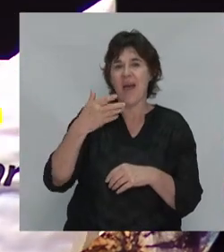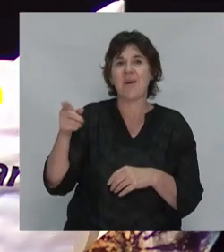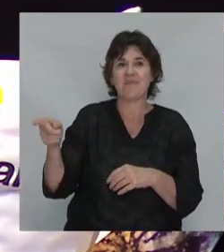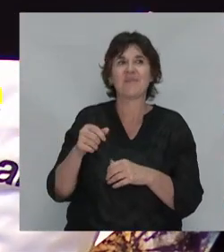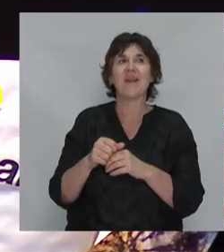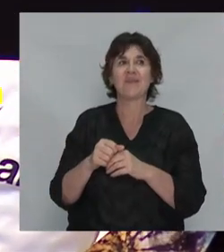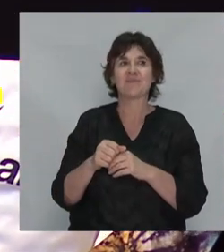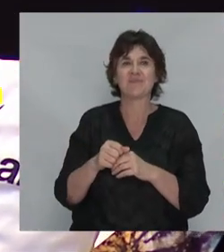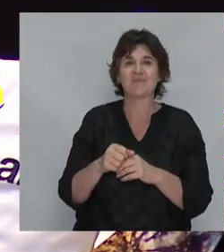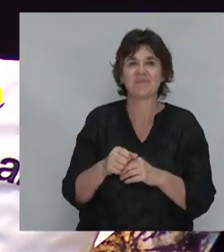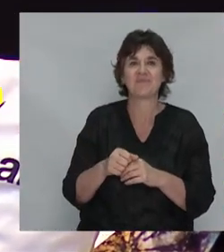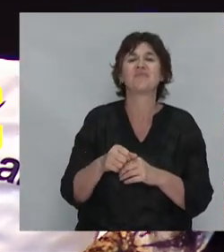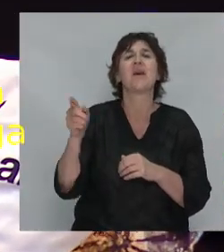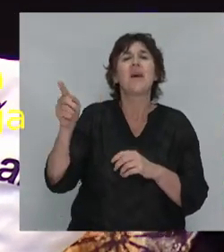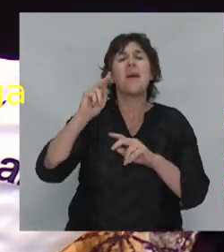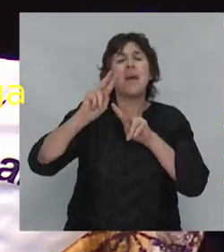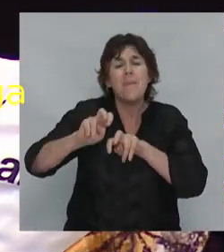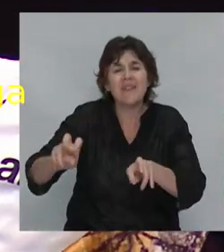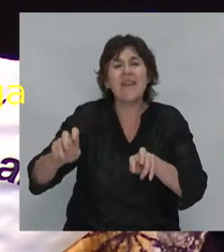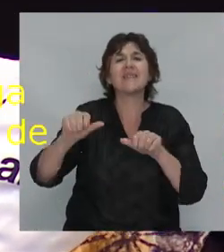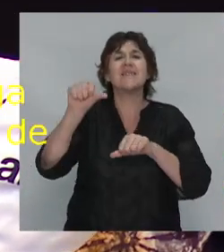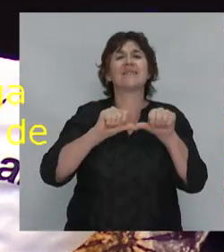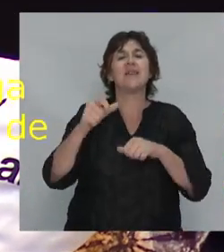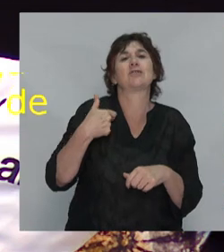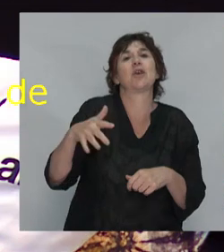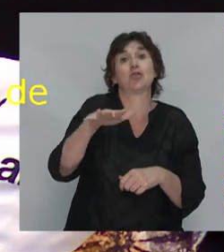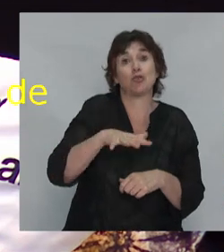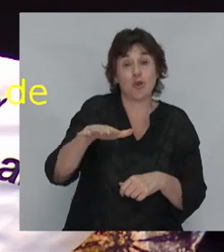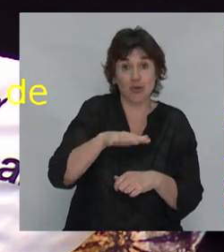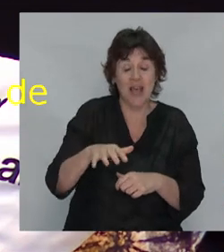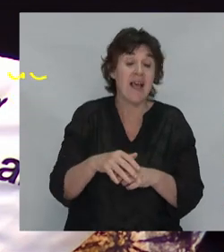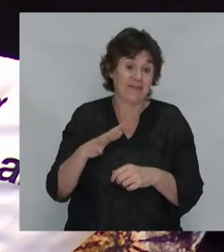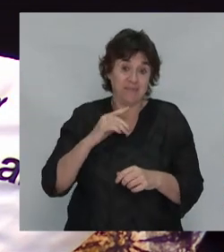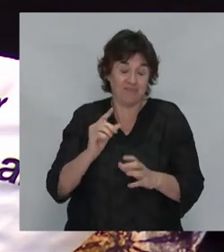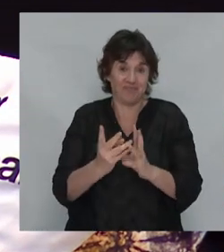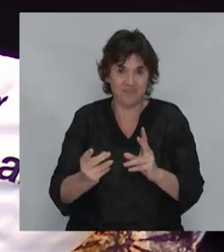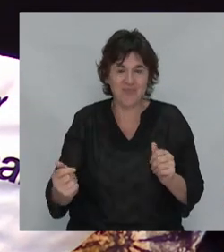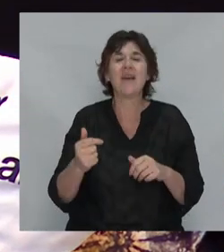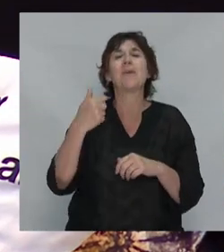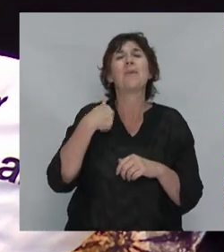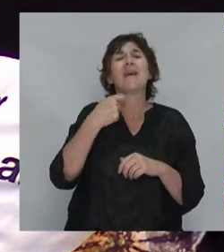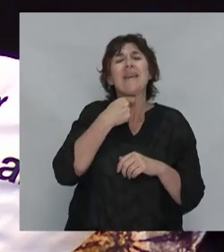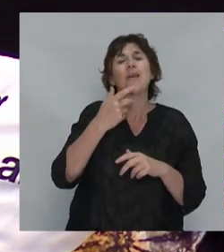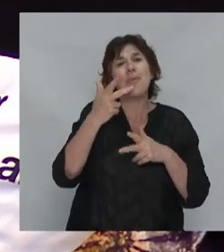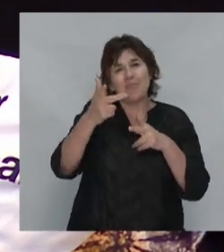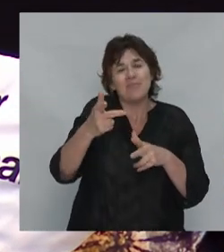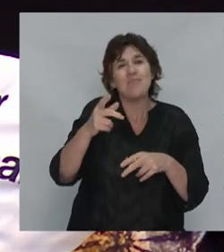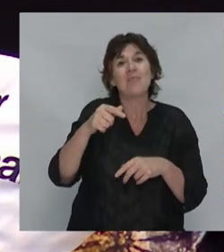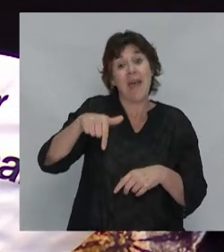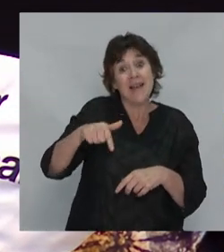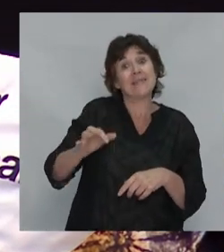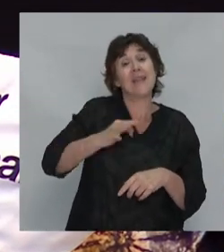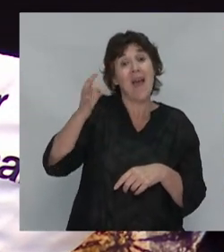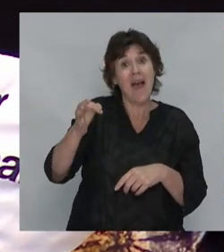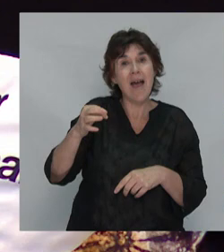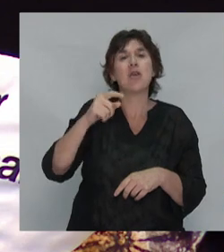And I want to close, because we have to stop, with a reminder. We celebrate this year 70